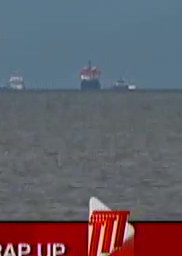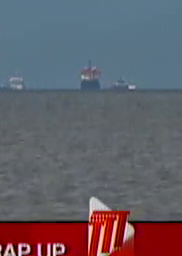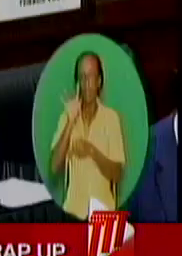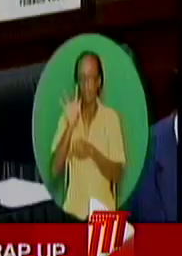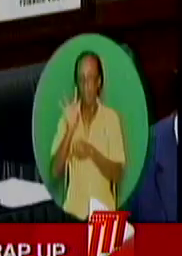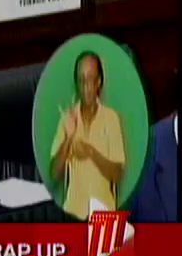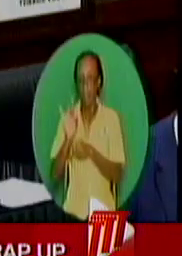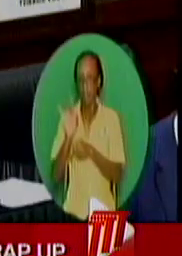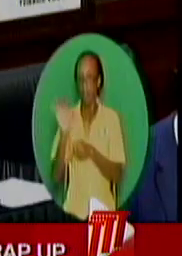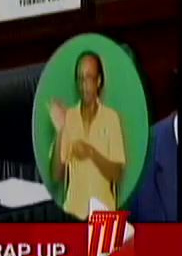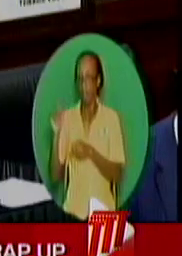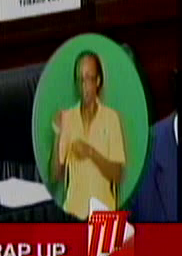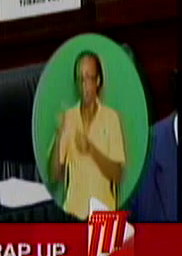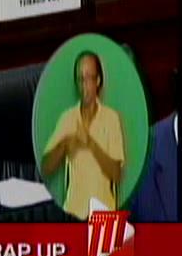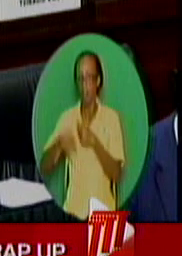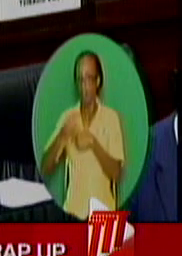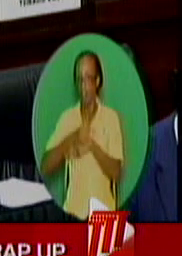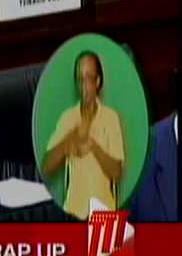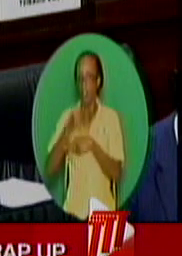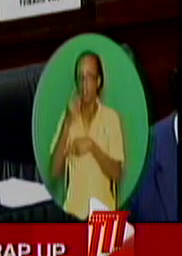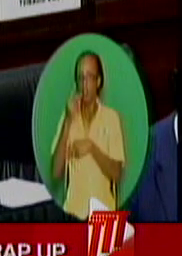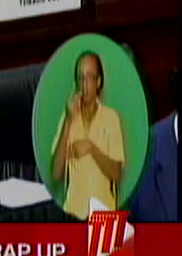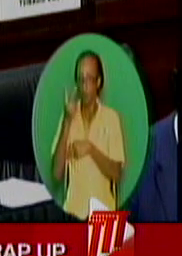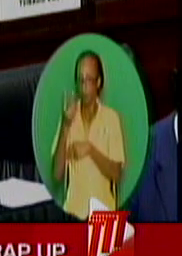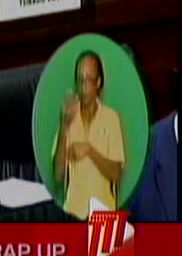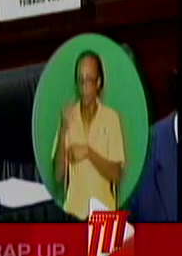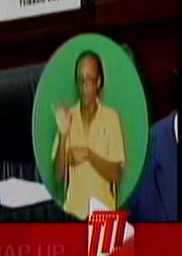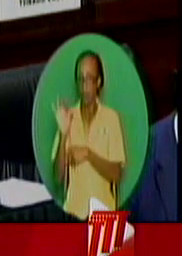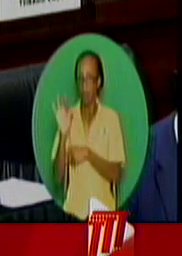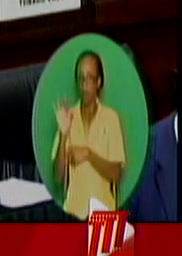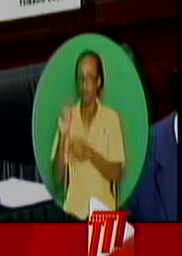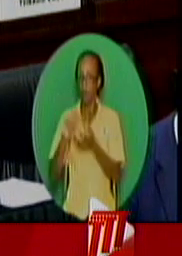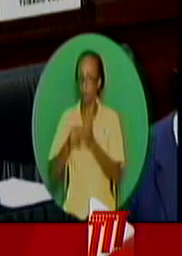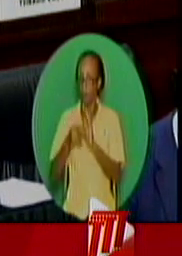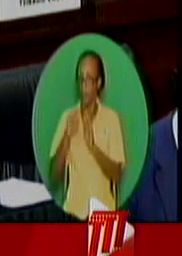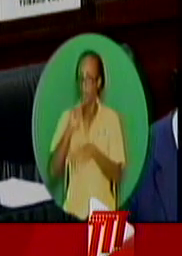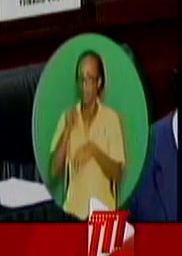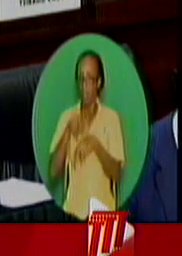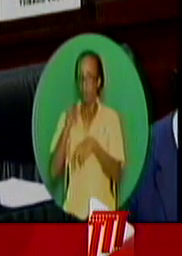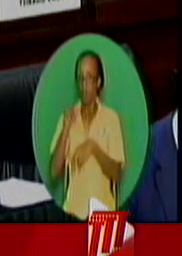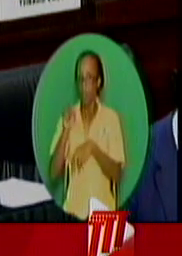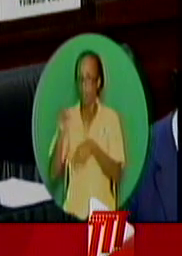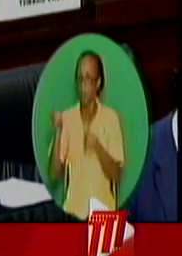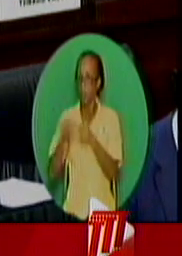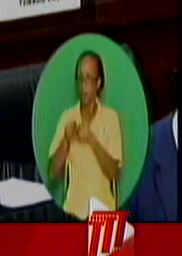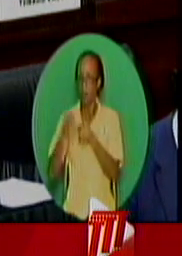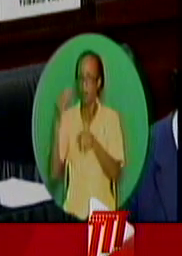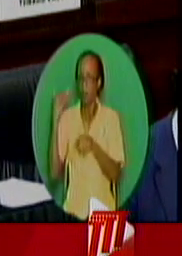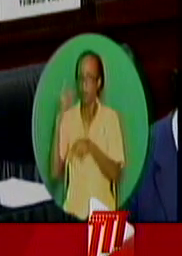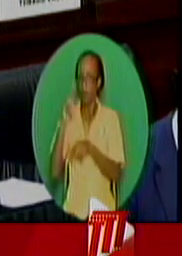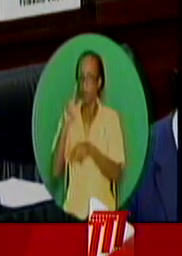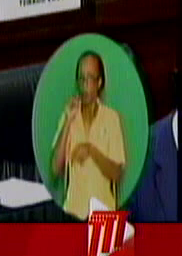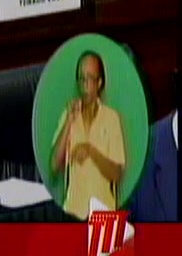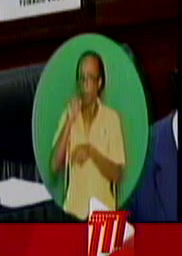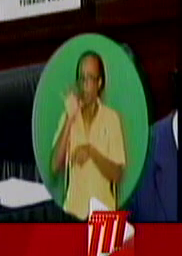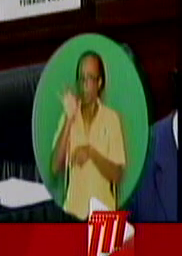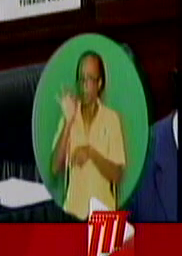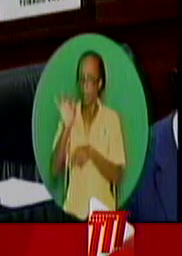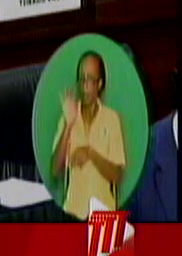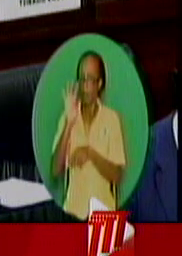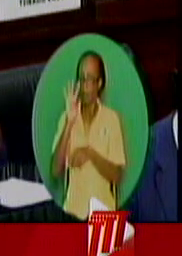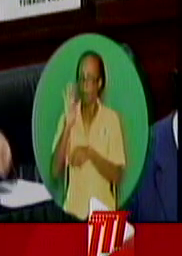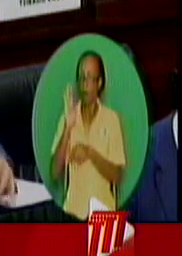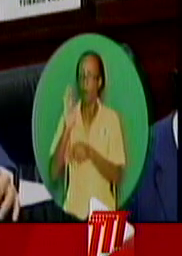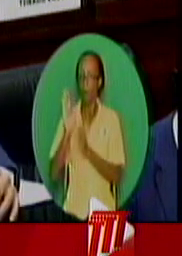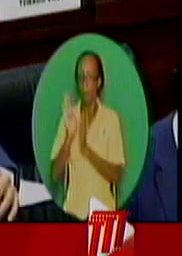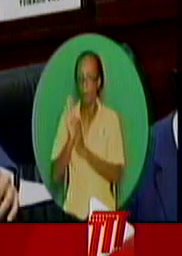2019. Thereby bringing natural gas supply closer to the peak demand of 3.9 to 4 billion standard cubic feet